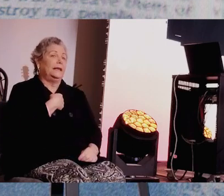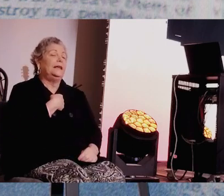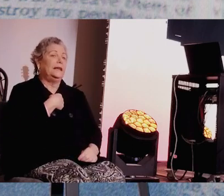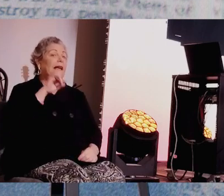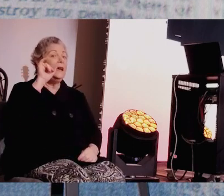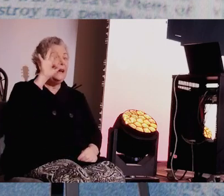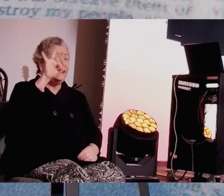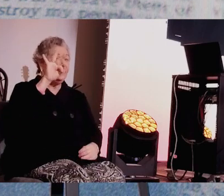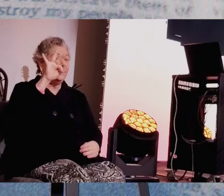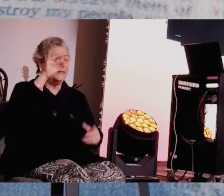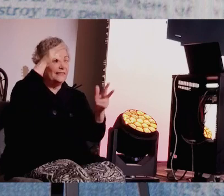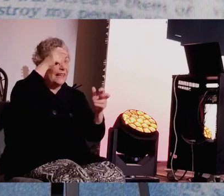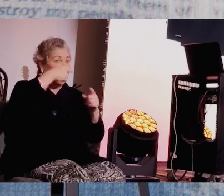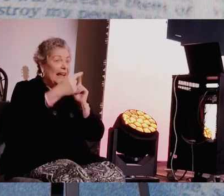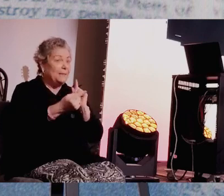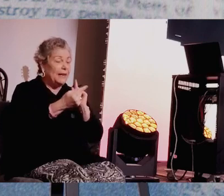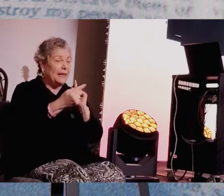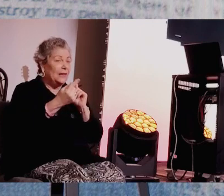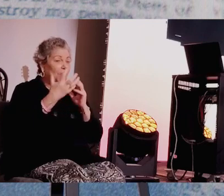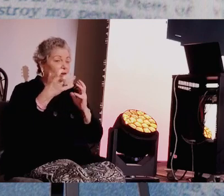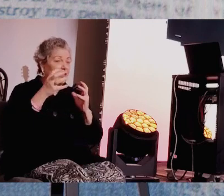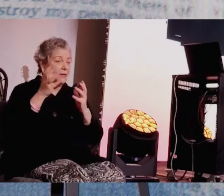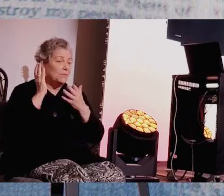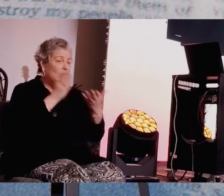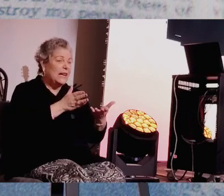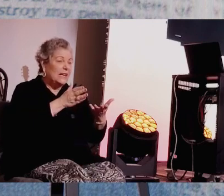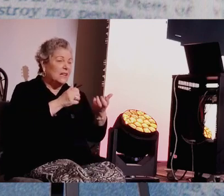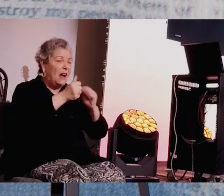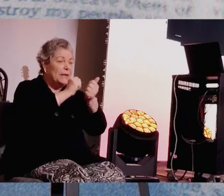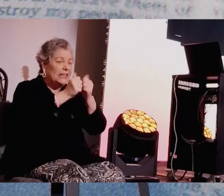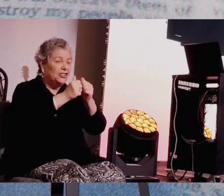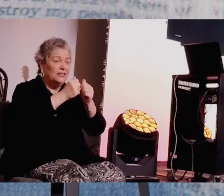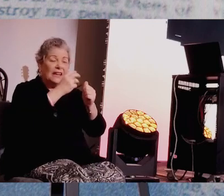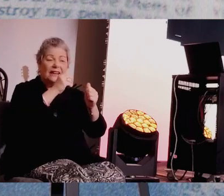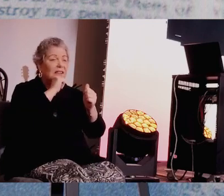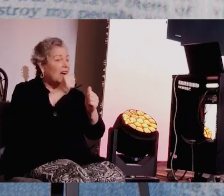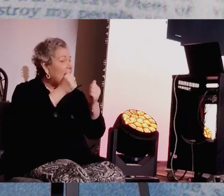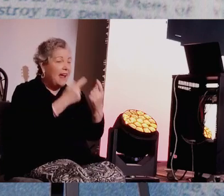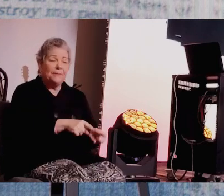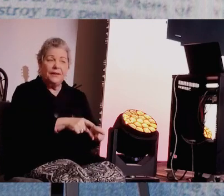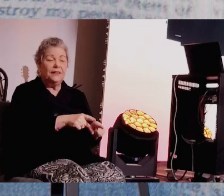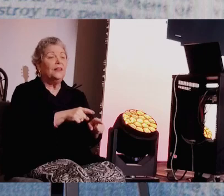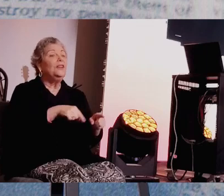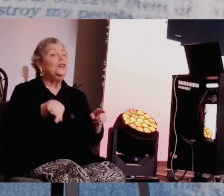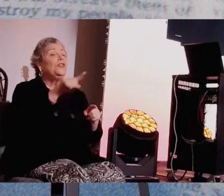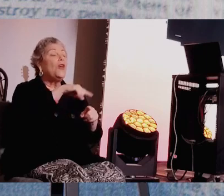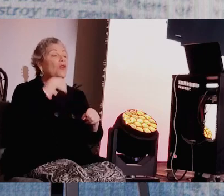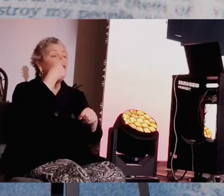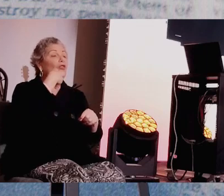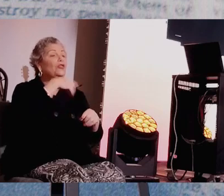if the enemy is looking to bring the competition and the collaboration doesn't happen, I just want you to know that those who are settled